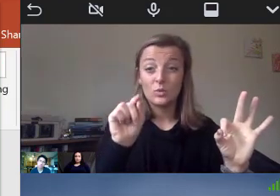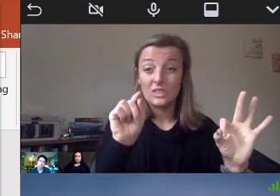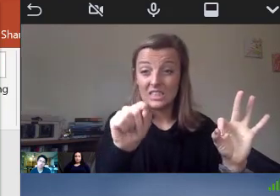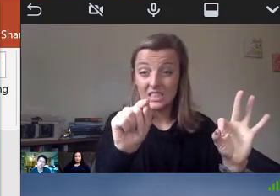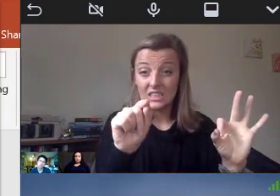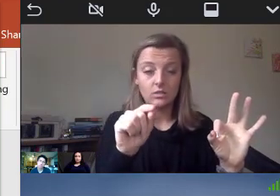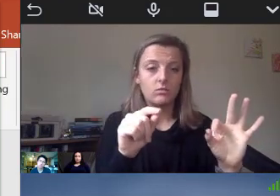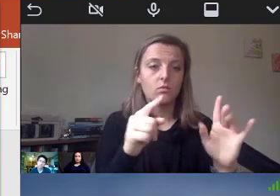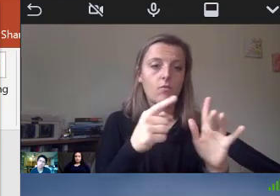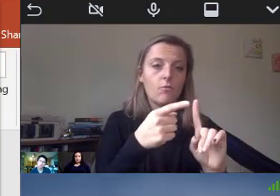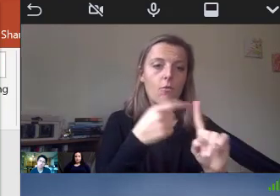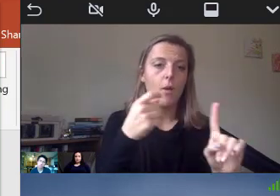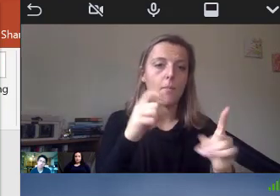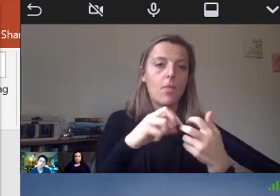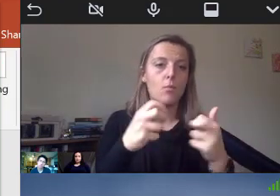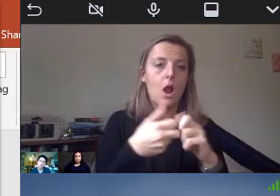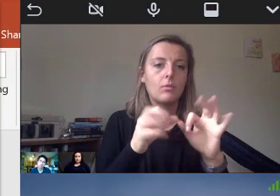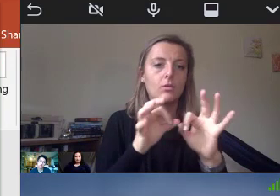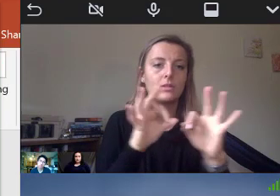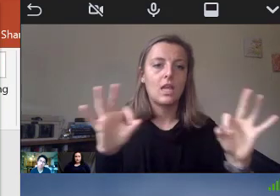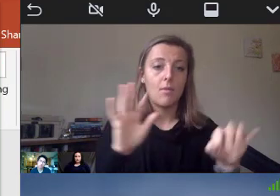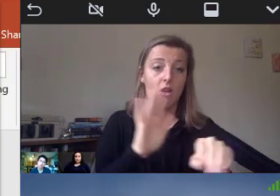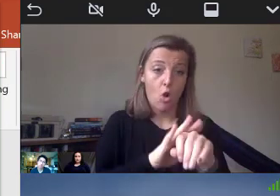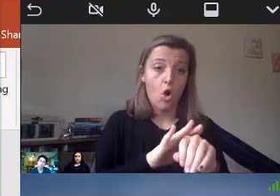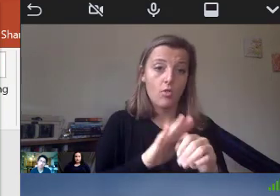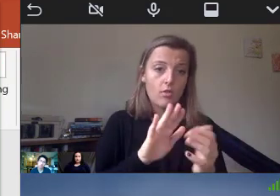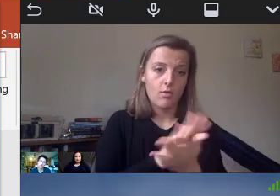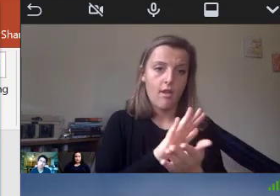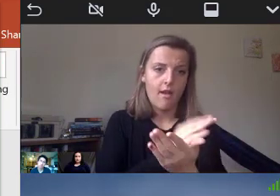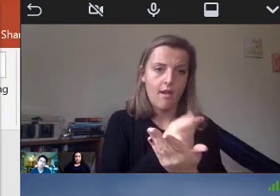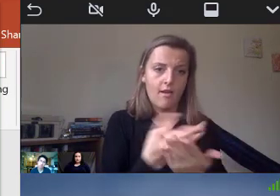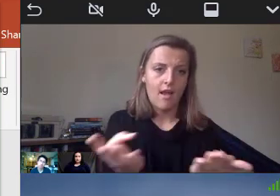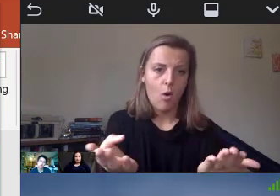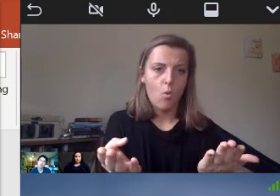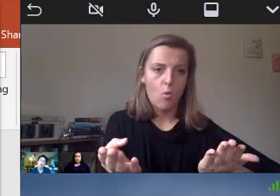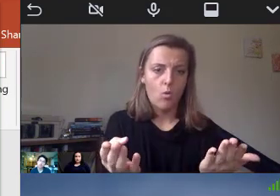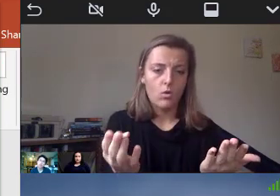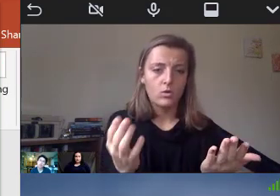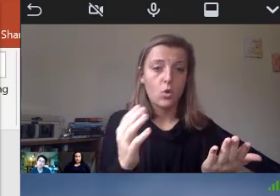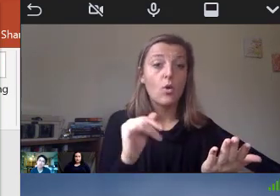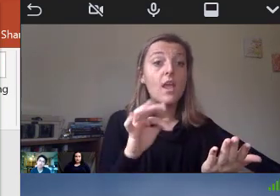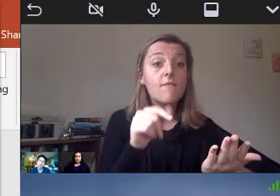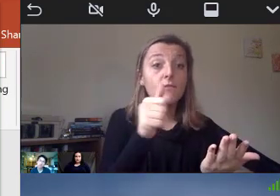problem statement on that handout. So you'll see it if you go to the videos,